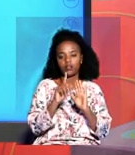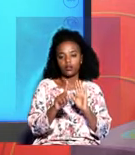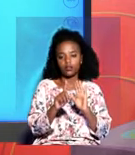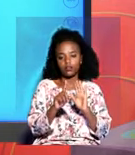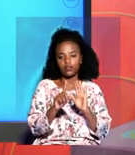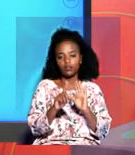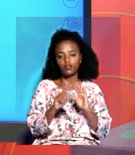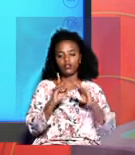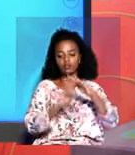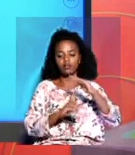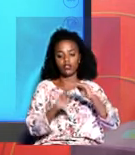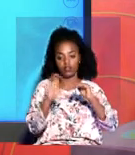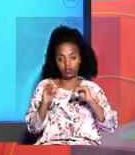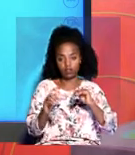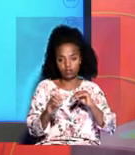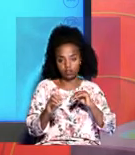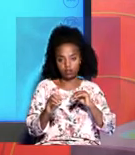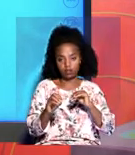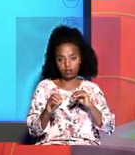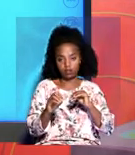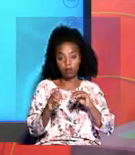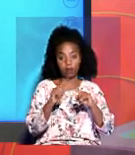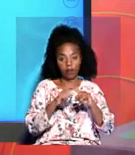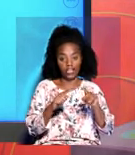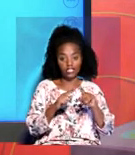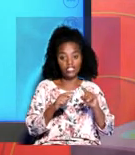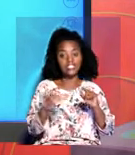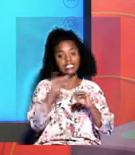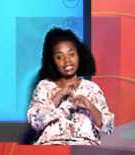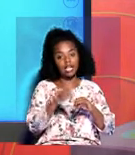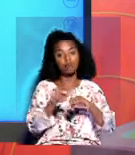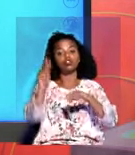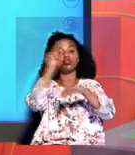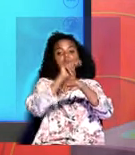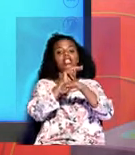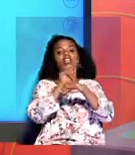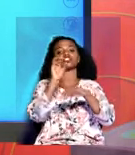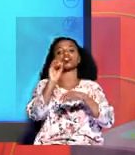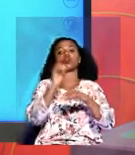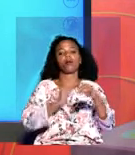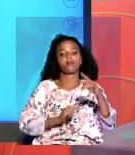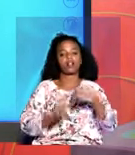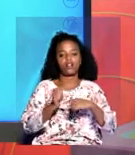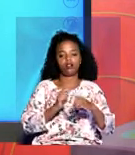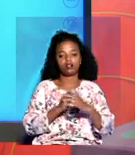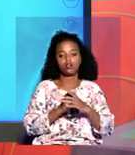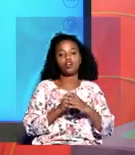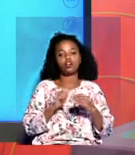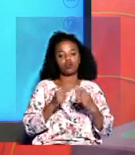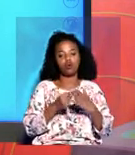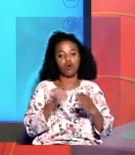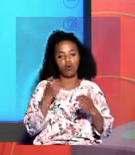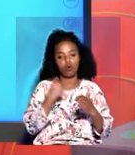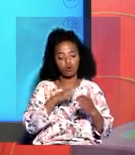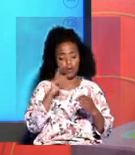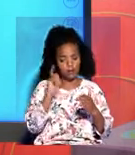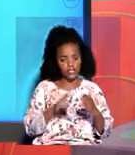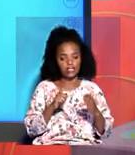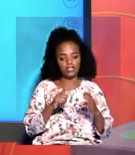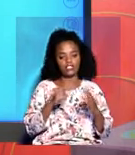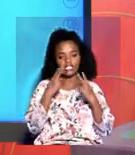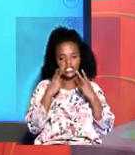1, it makes the denominator 0. Not only this one, it makes also the numerator. So we need to check or